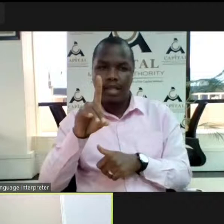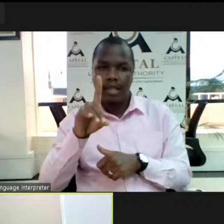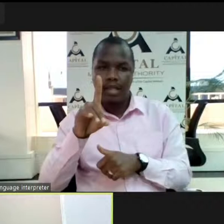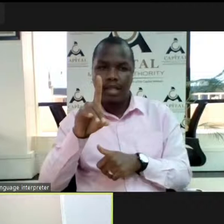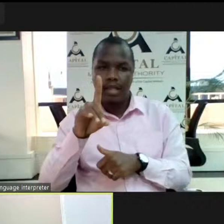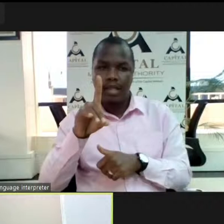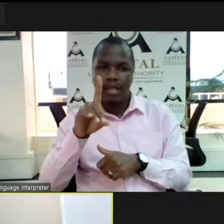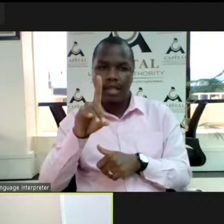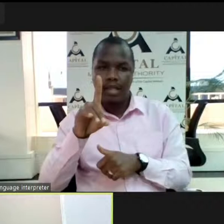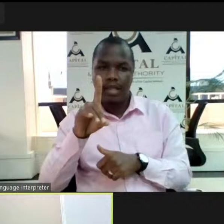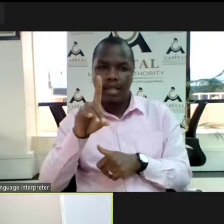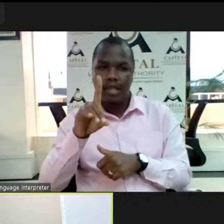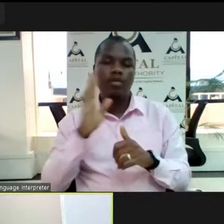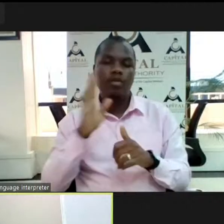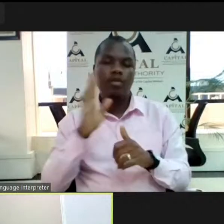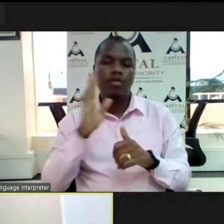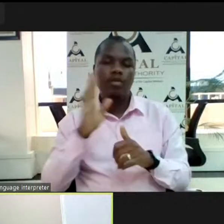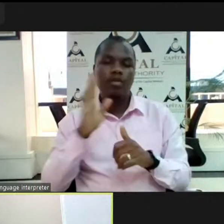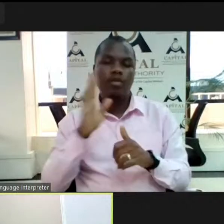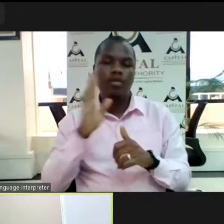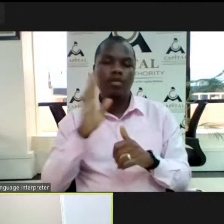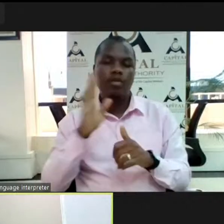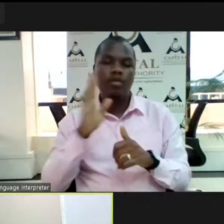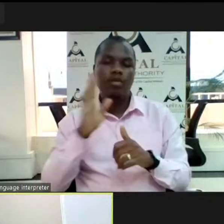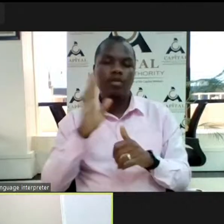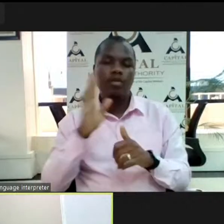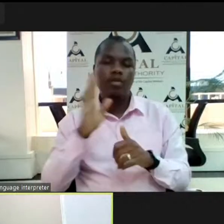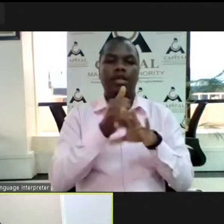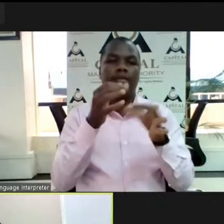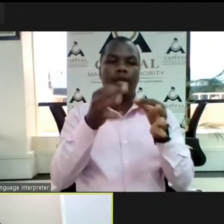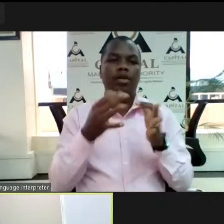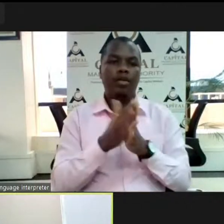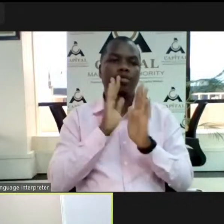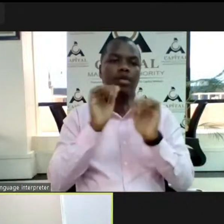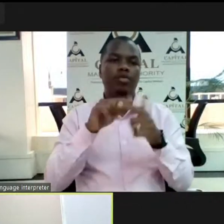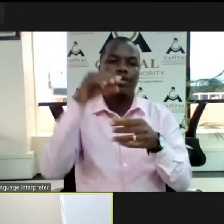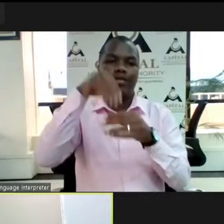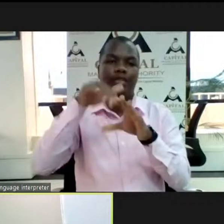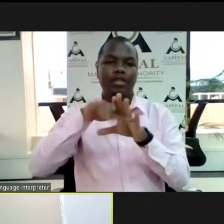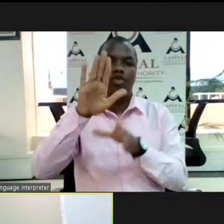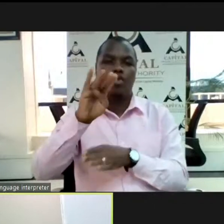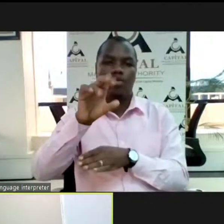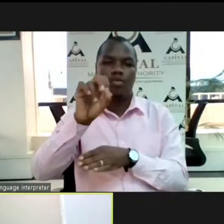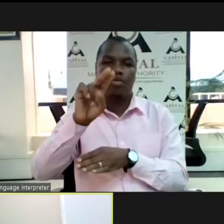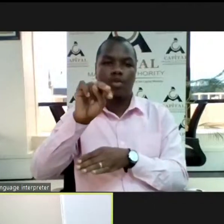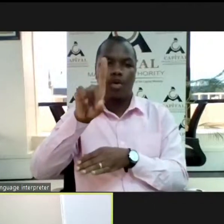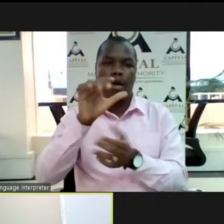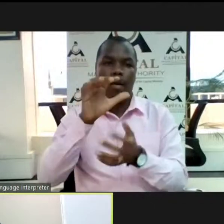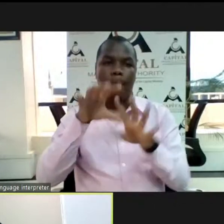info@fib.co.ke, and we'll be able to assist you with setting up the account and being able to invest in the bond market.